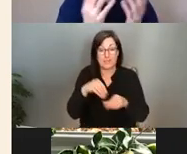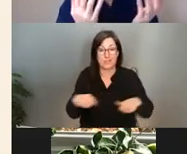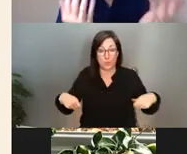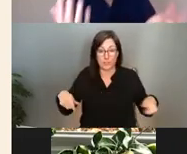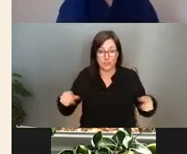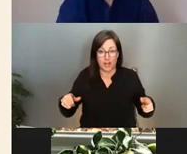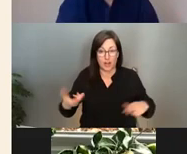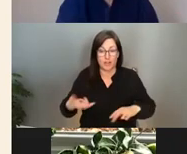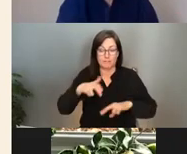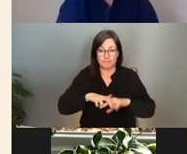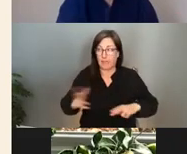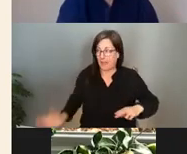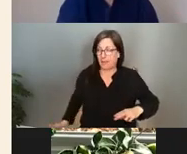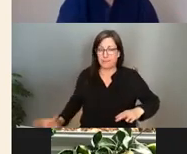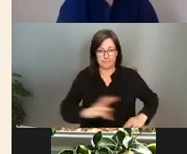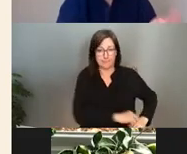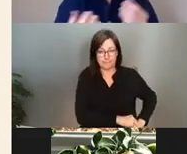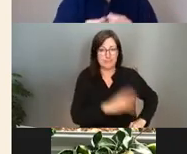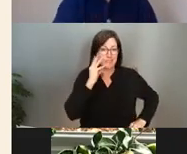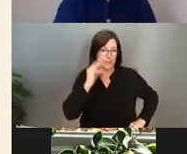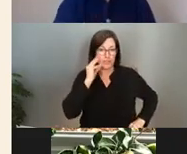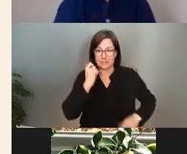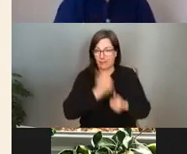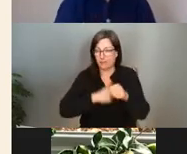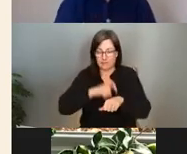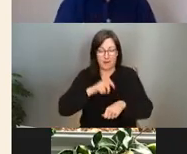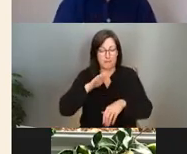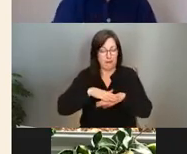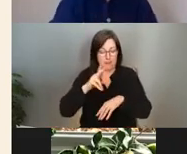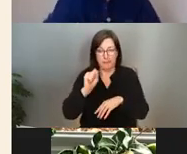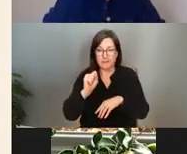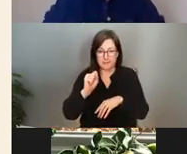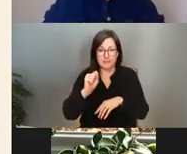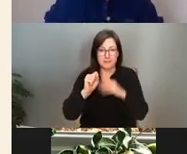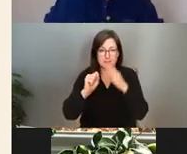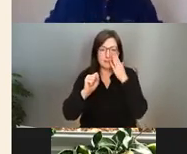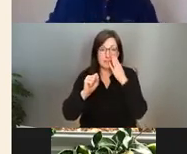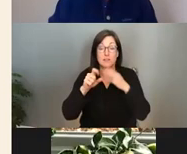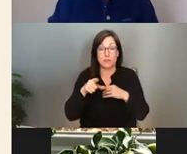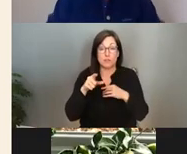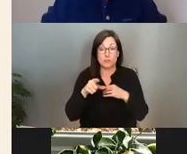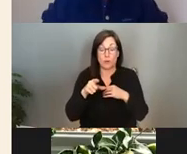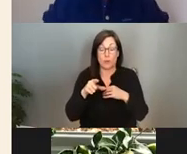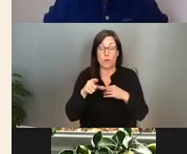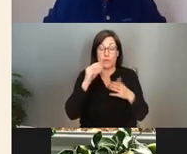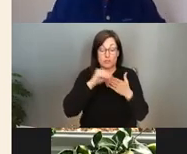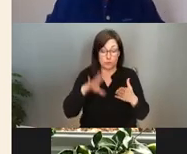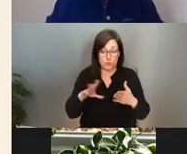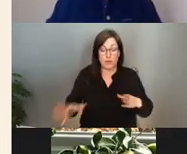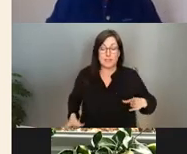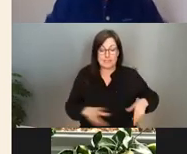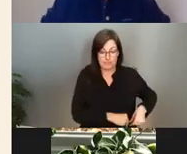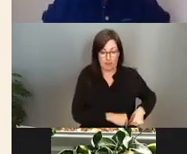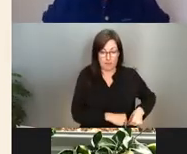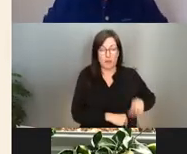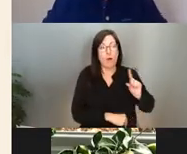sitting in a chair that uses a seatbelt every time they get on the bus. And so they make that association. You build in that